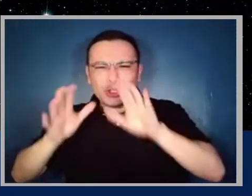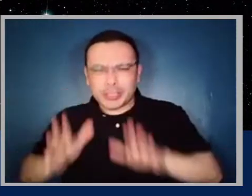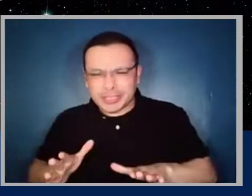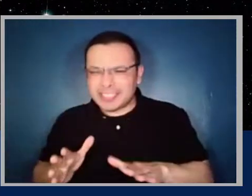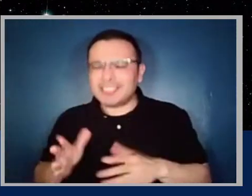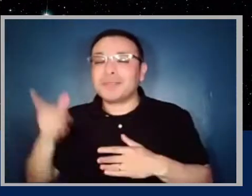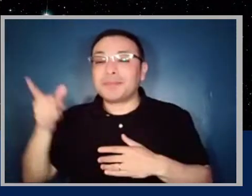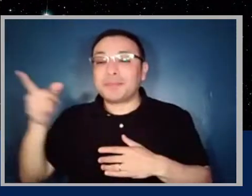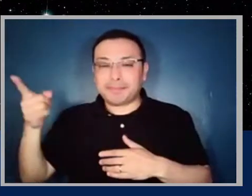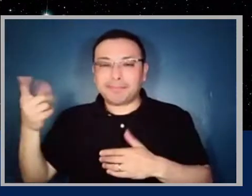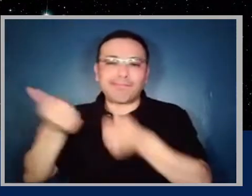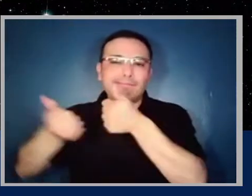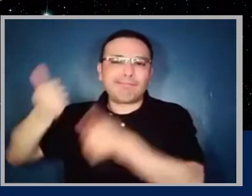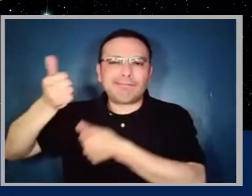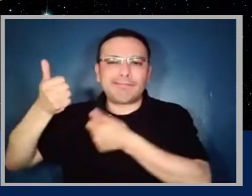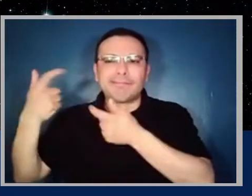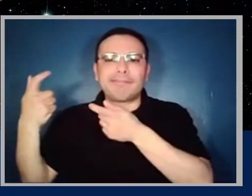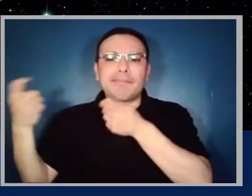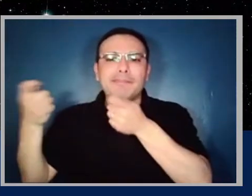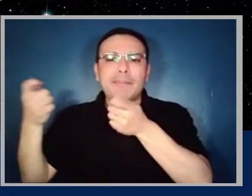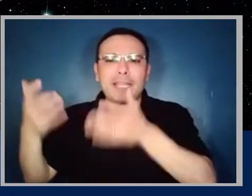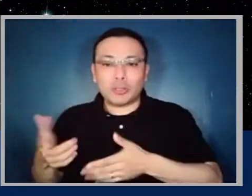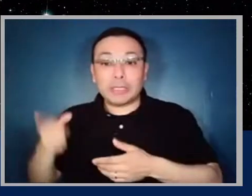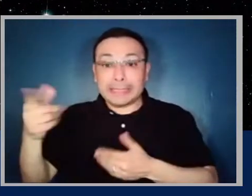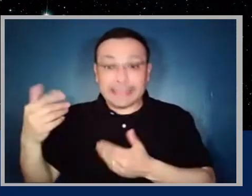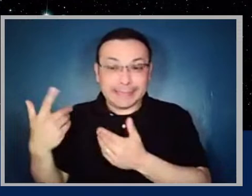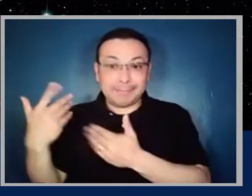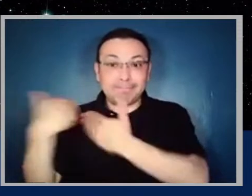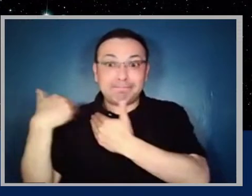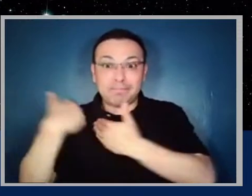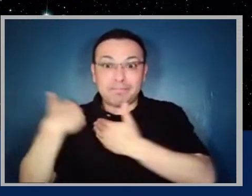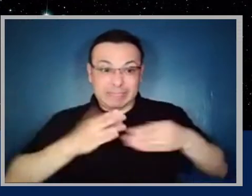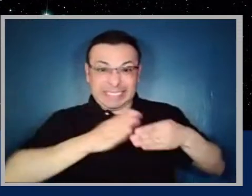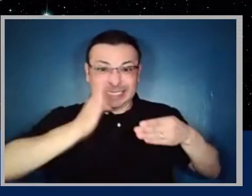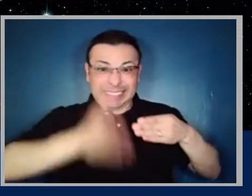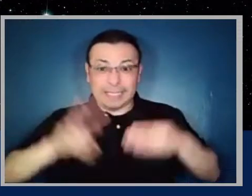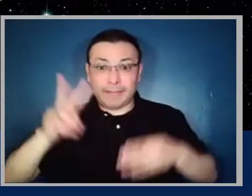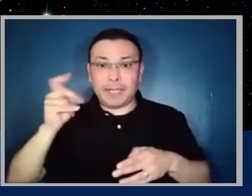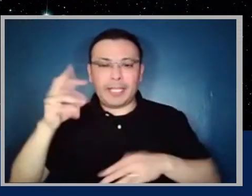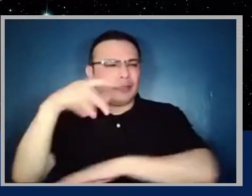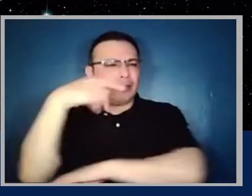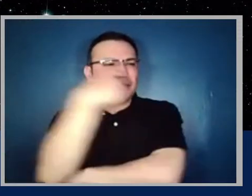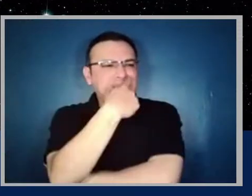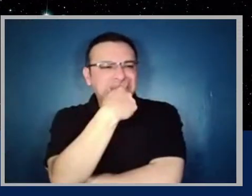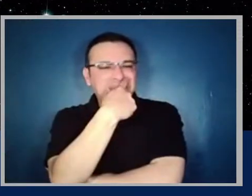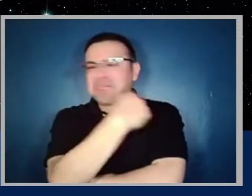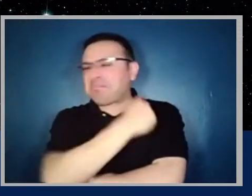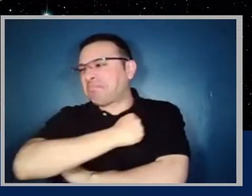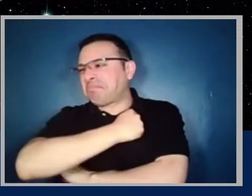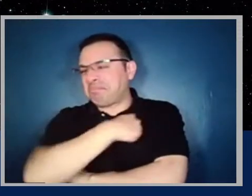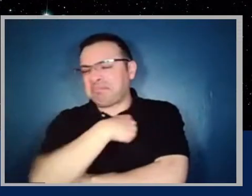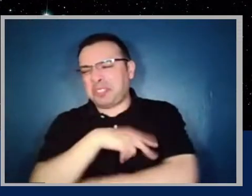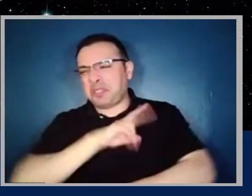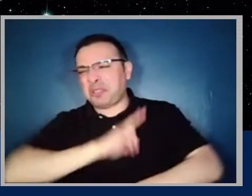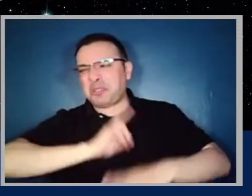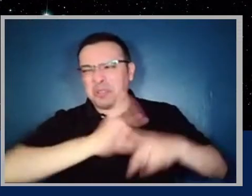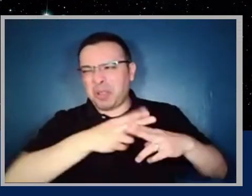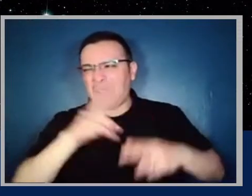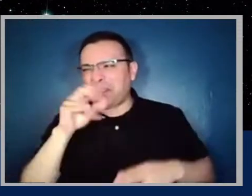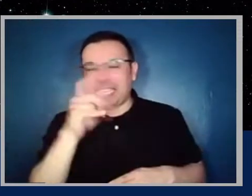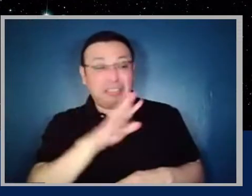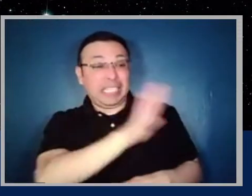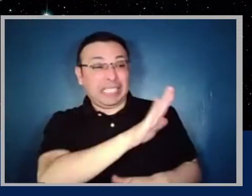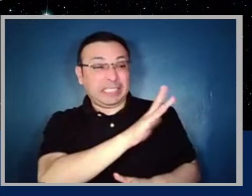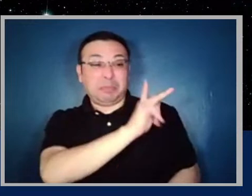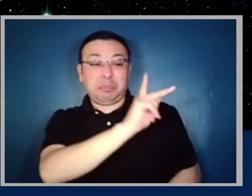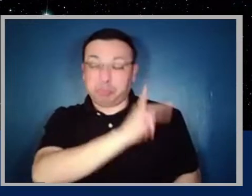of getting Vader done. He, from the minute, he's like, I'm calling this thing Vader. It behaves like Vader, acts like